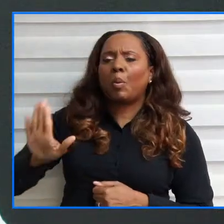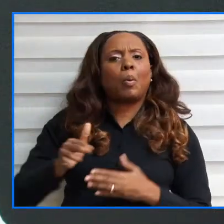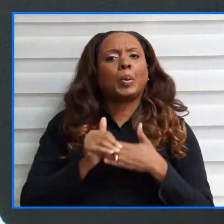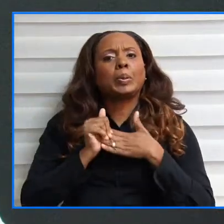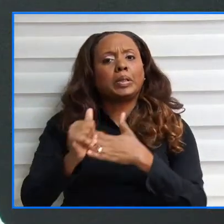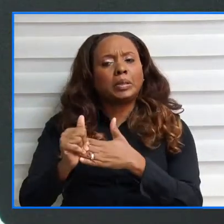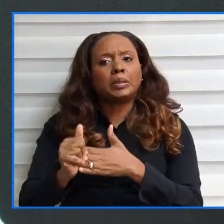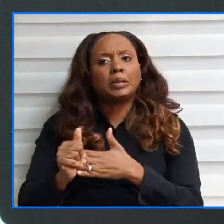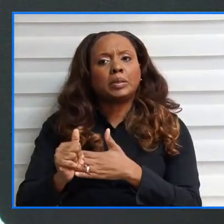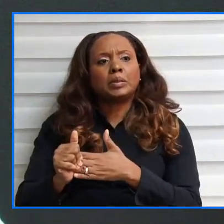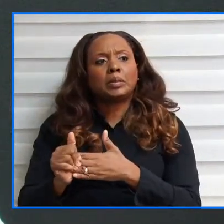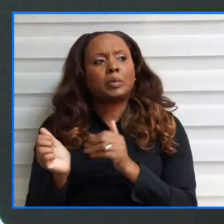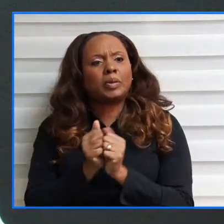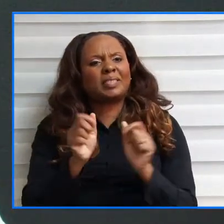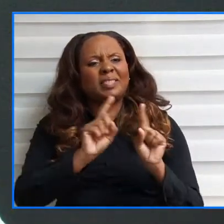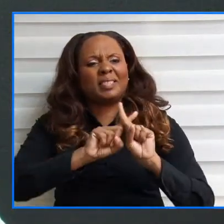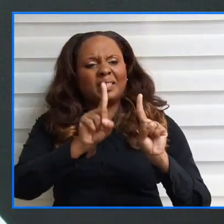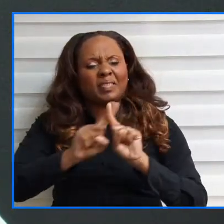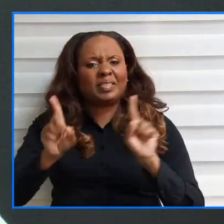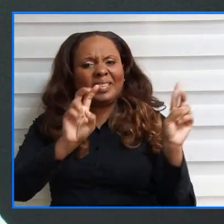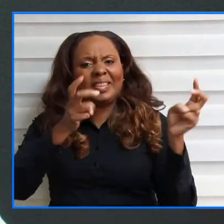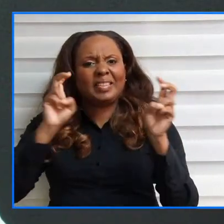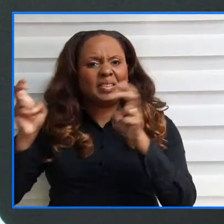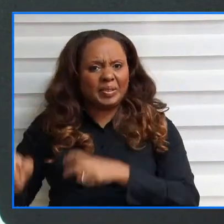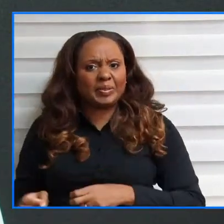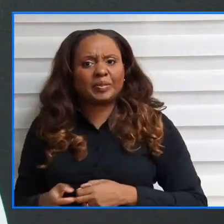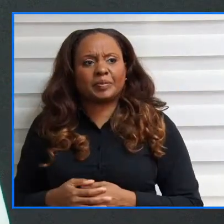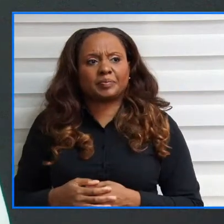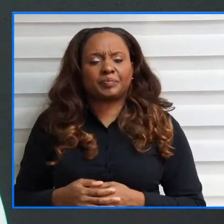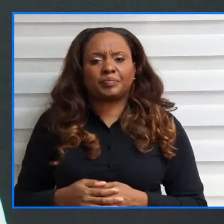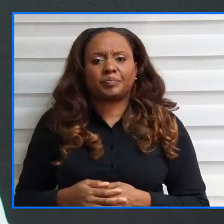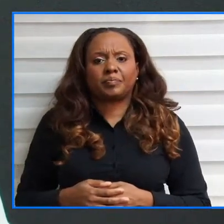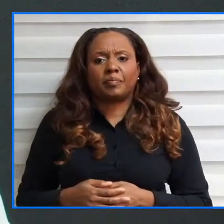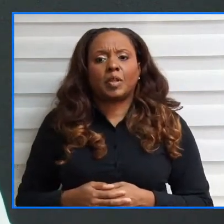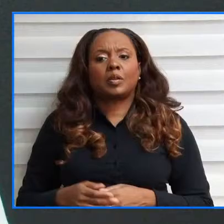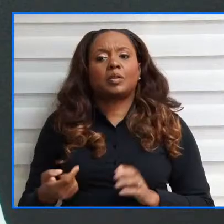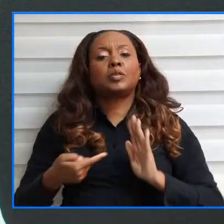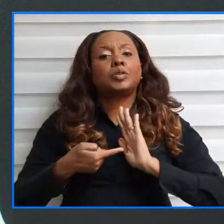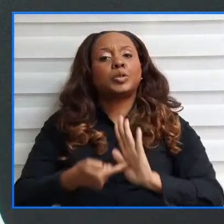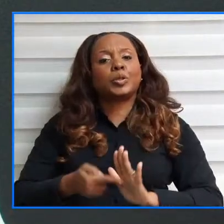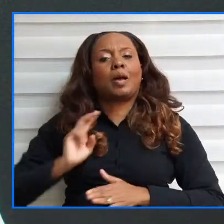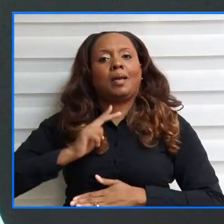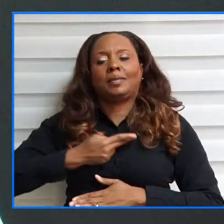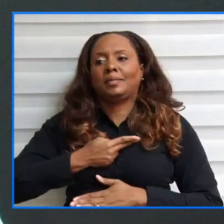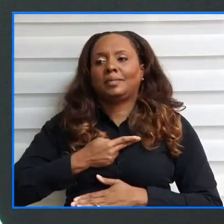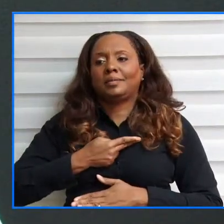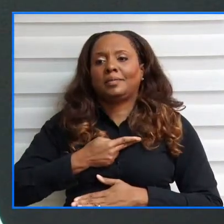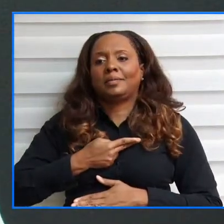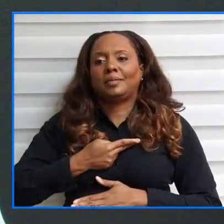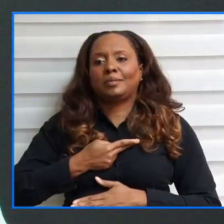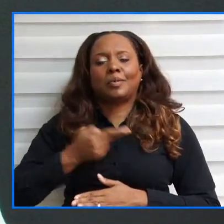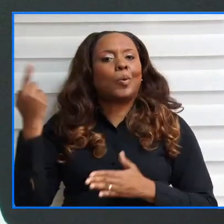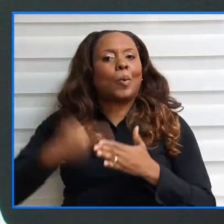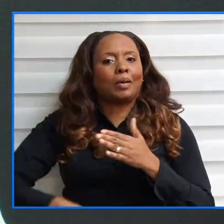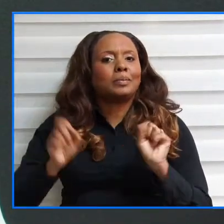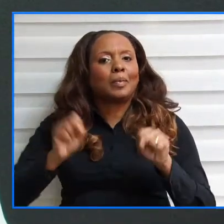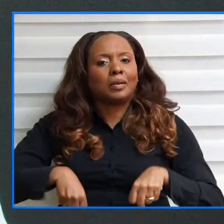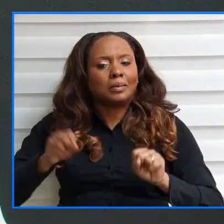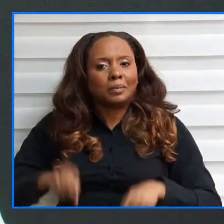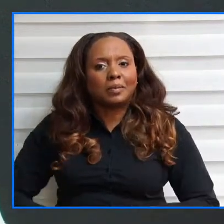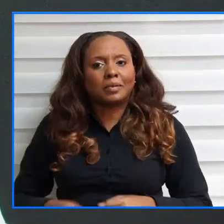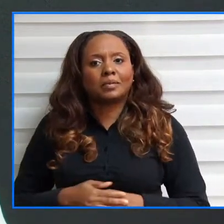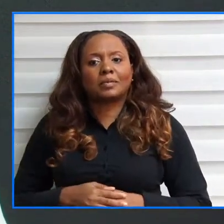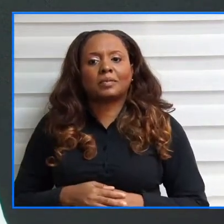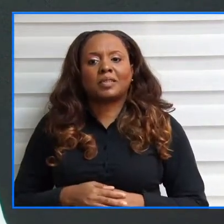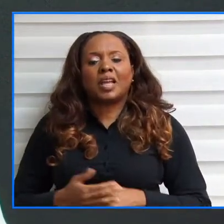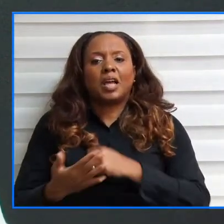in respect of so many issues globally that show what is possible when a country can line up